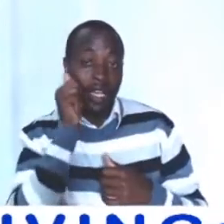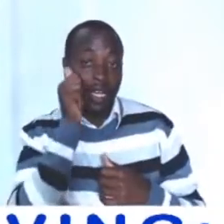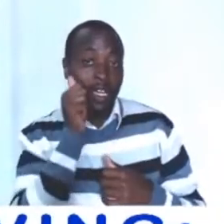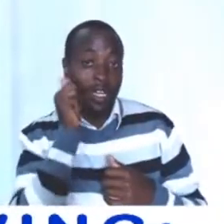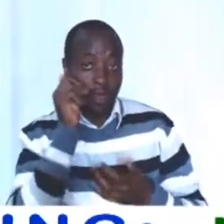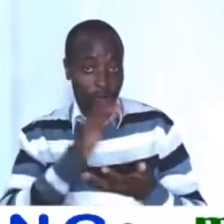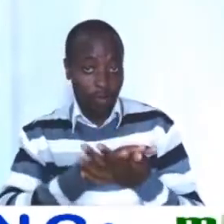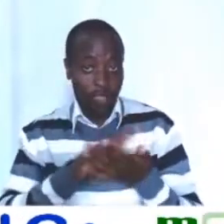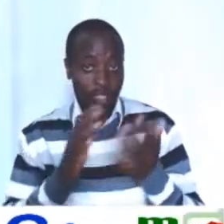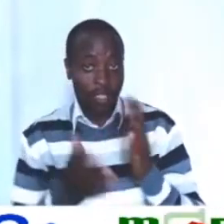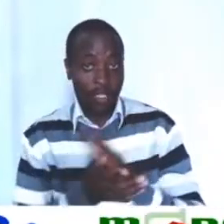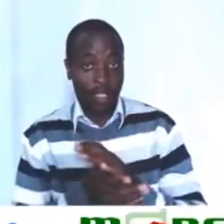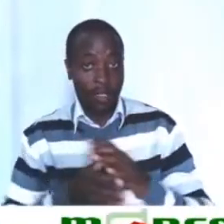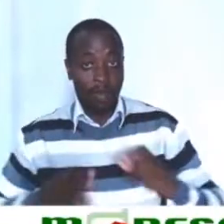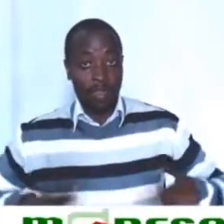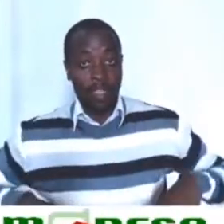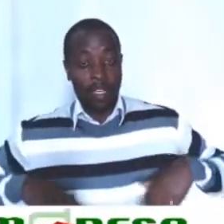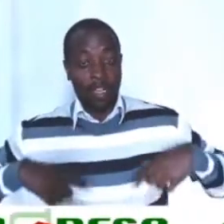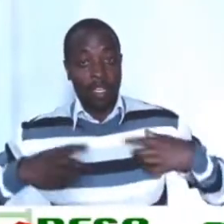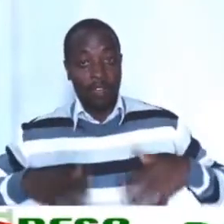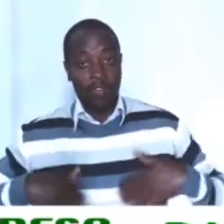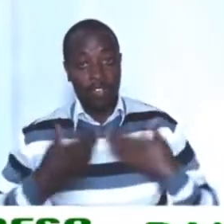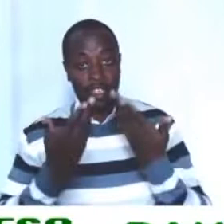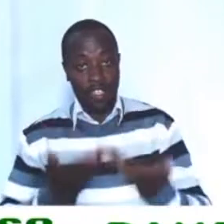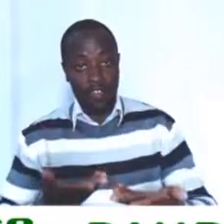a life-giving spirit.